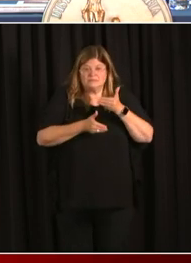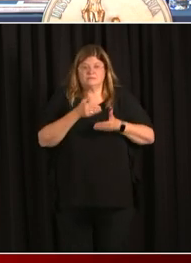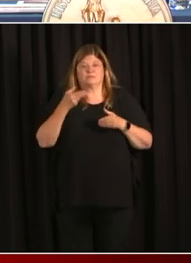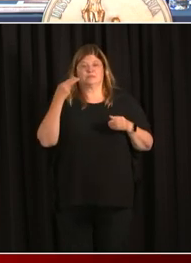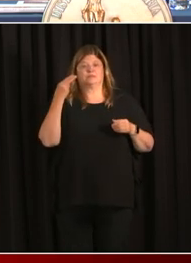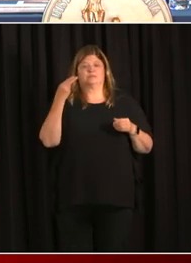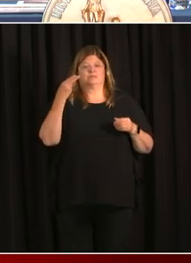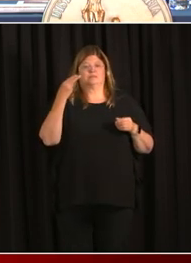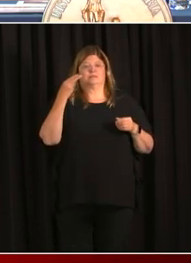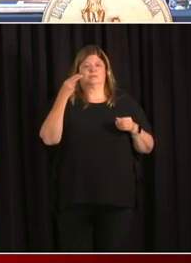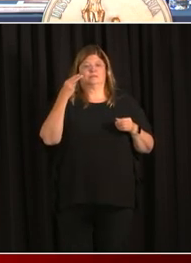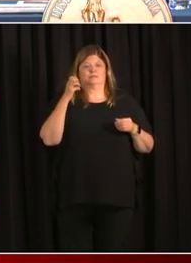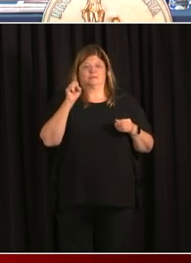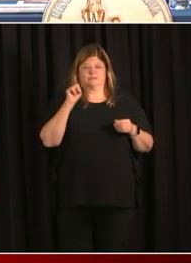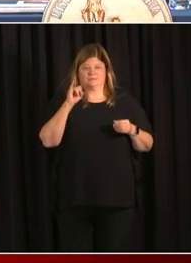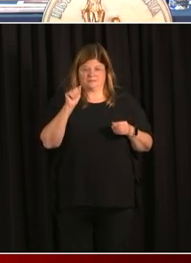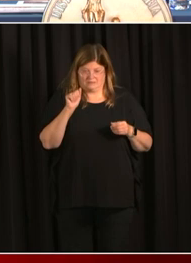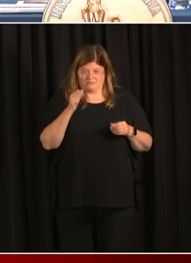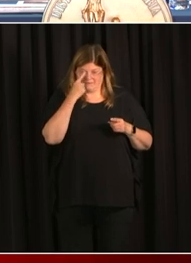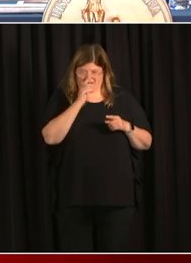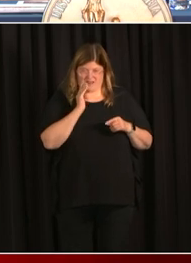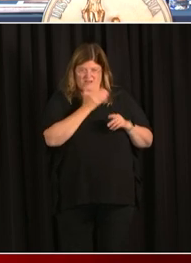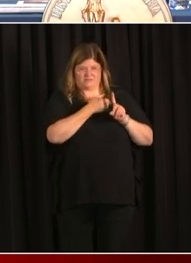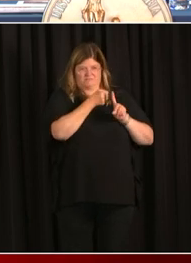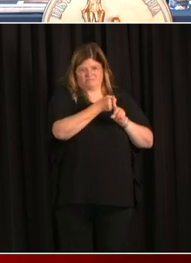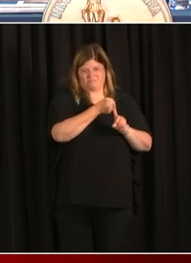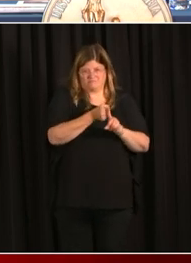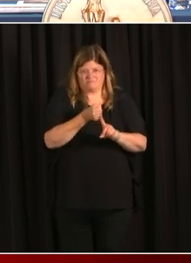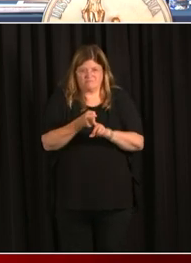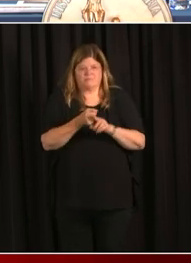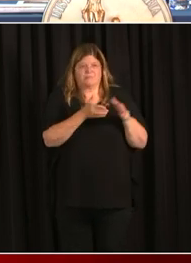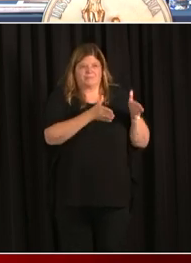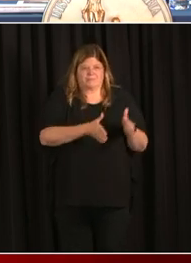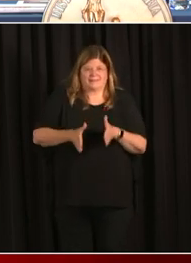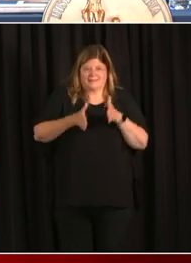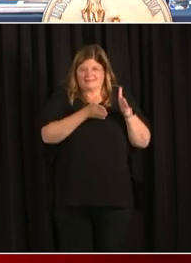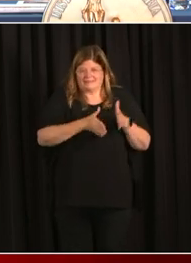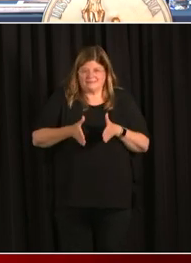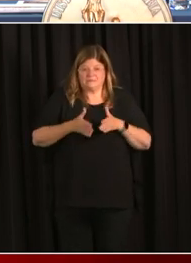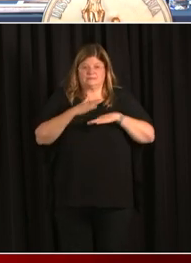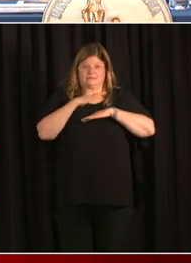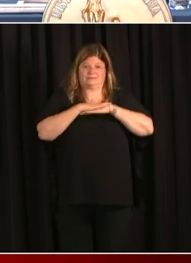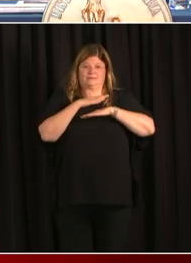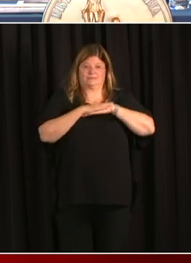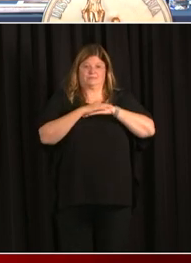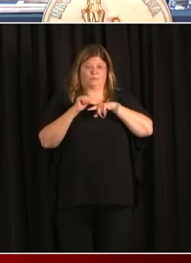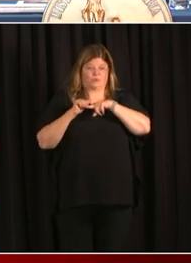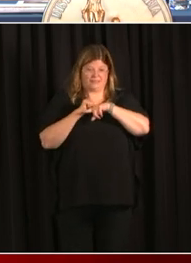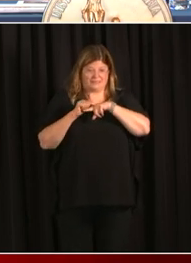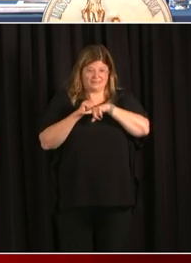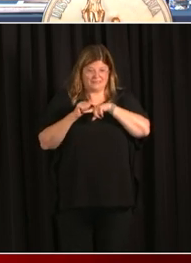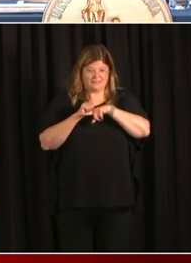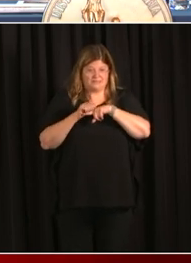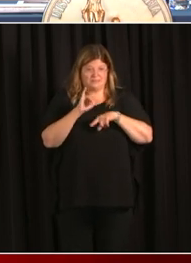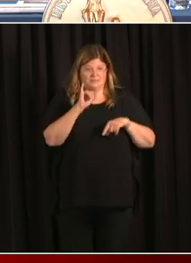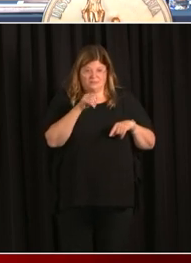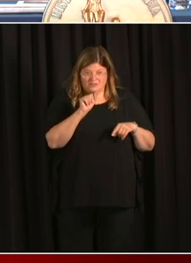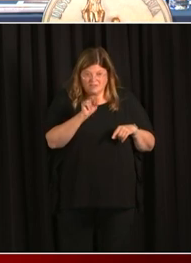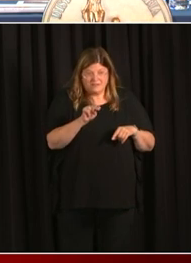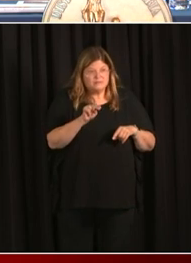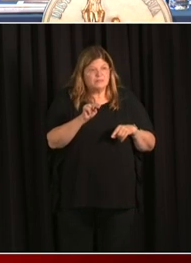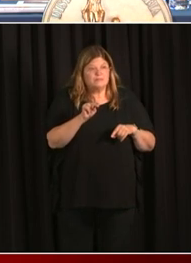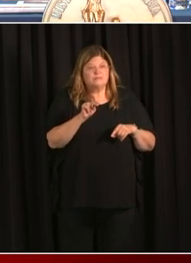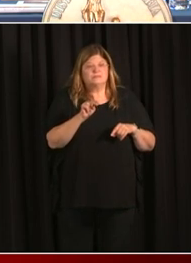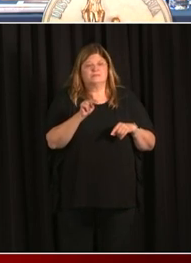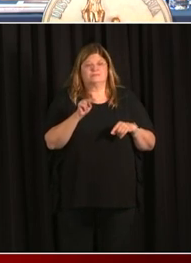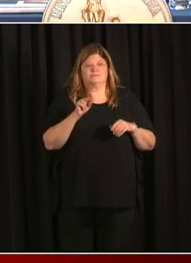for incident planning. We completed a tabletop exercise back in January with